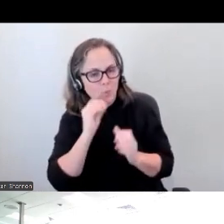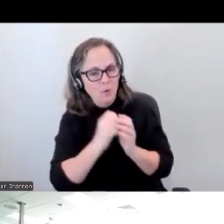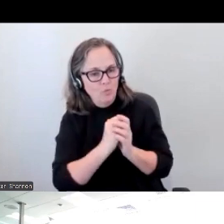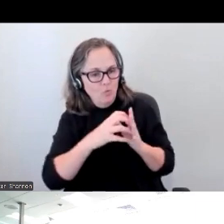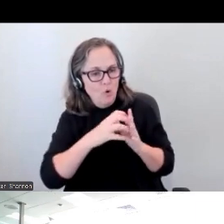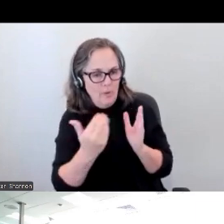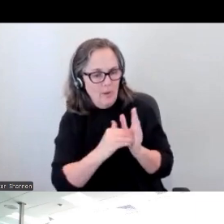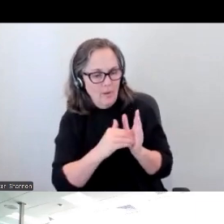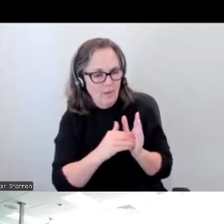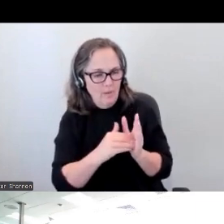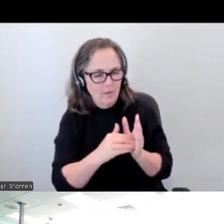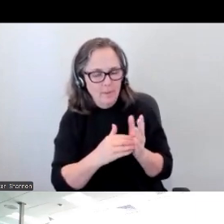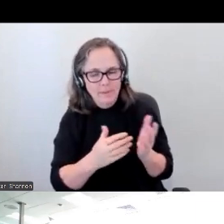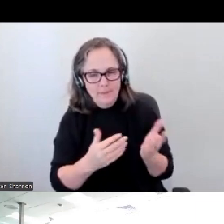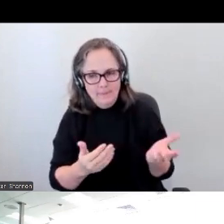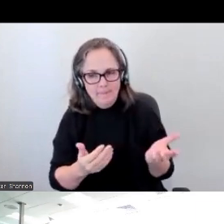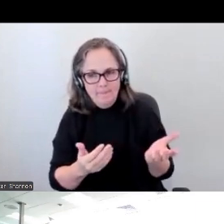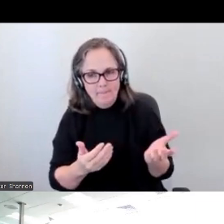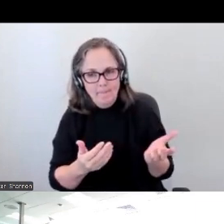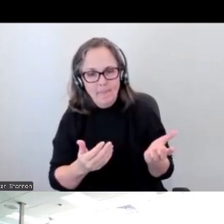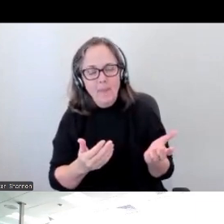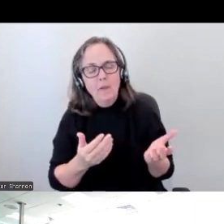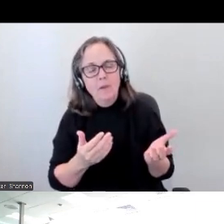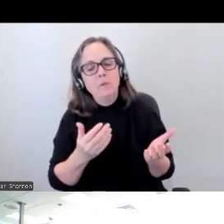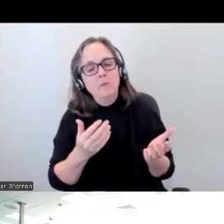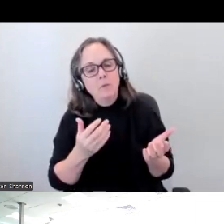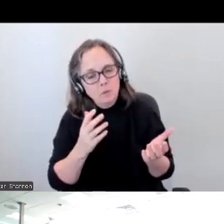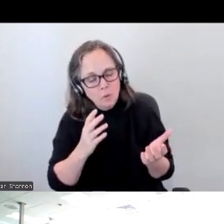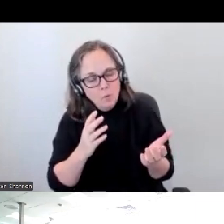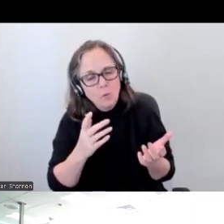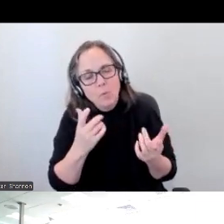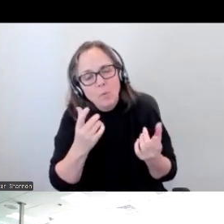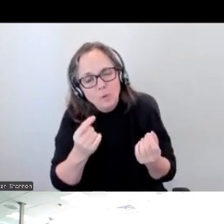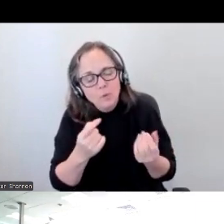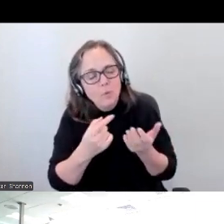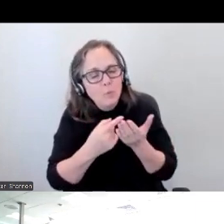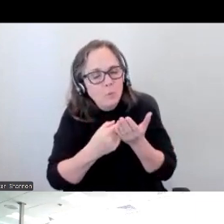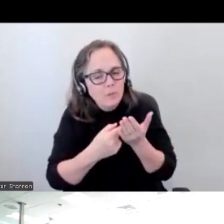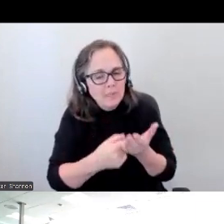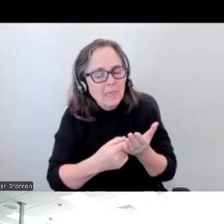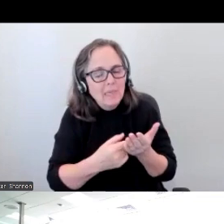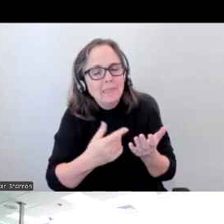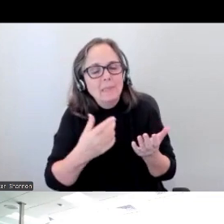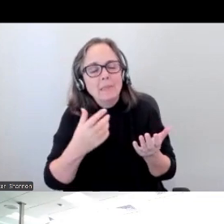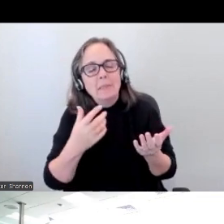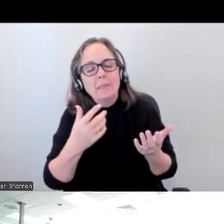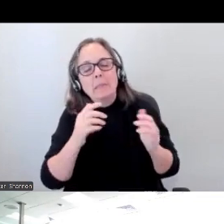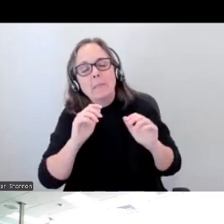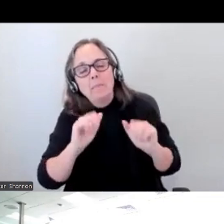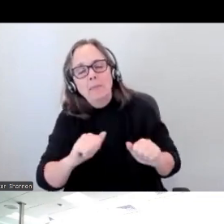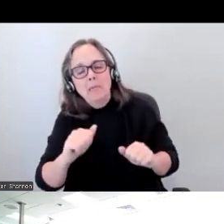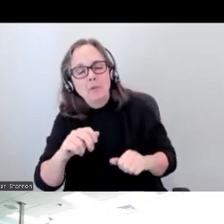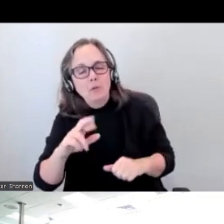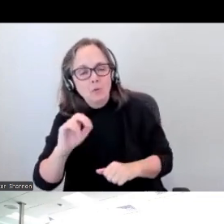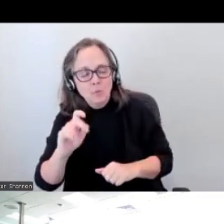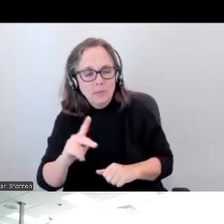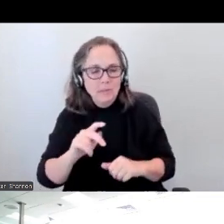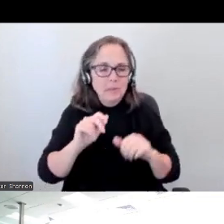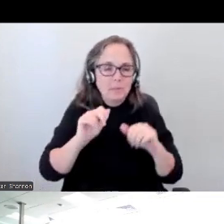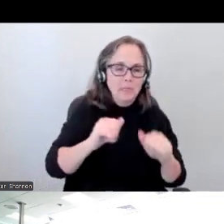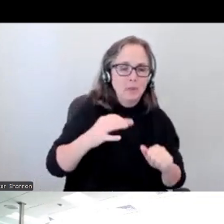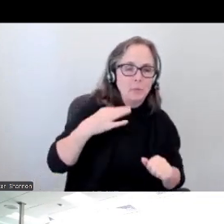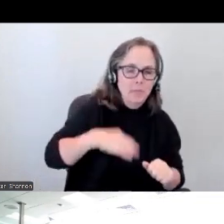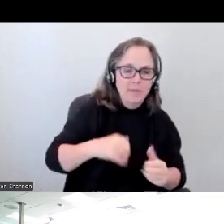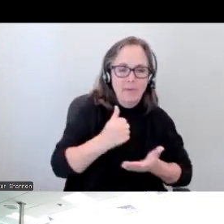regrow. So that's very much a conversation where you go through your estimated risk of the risks and benefits and try and help